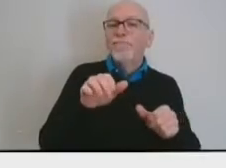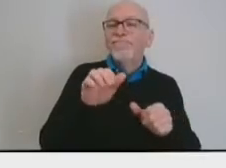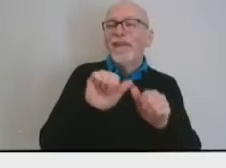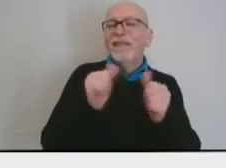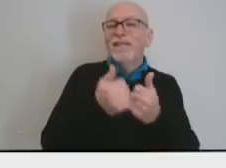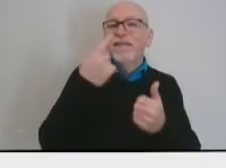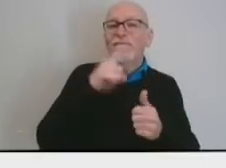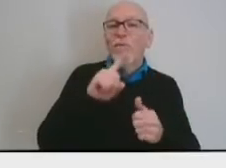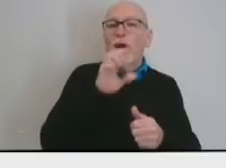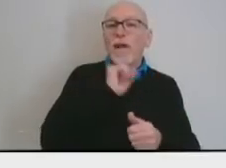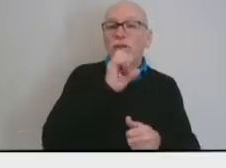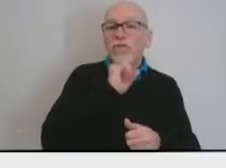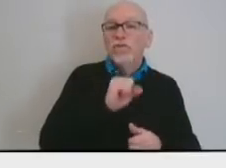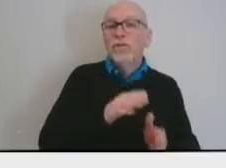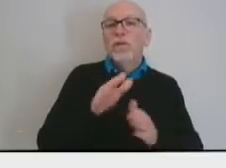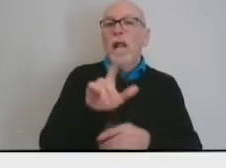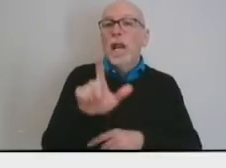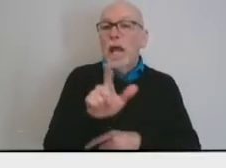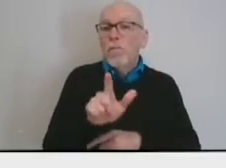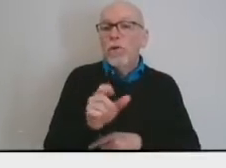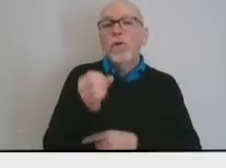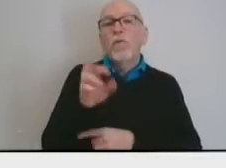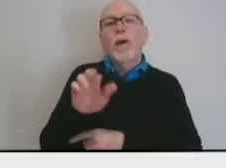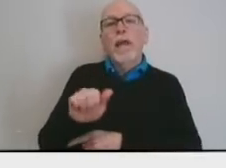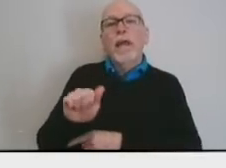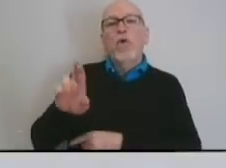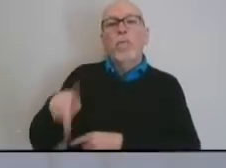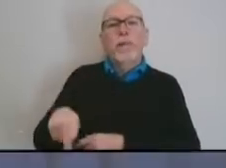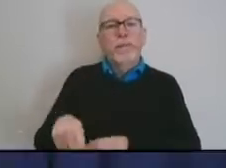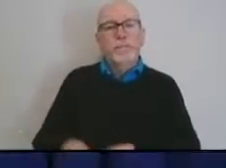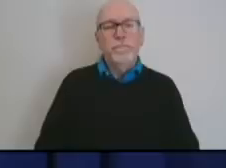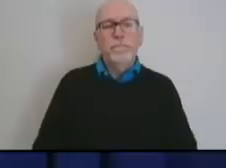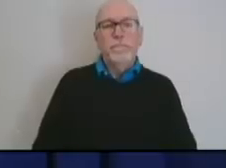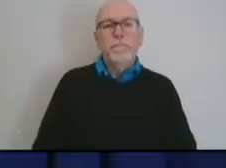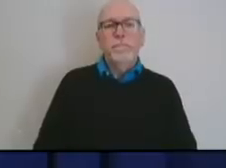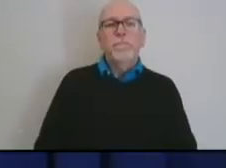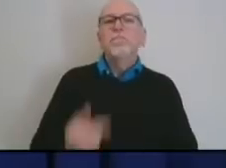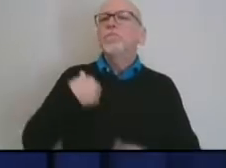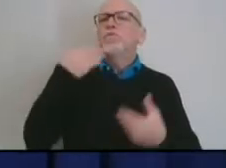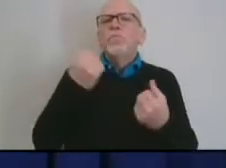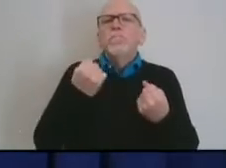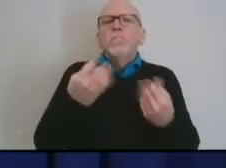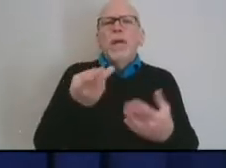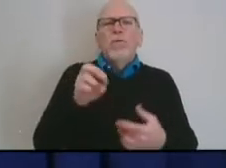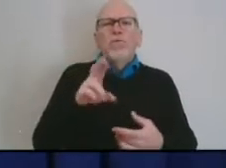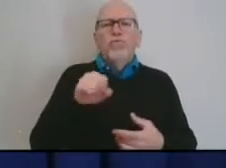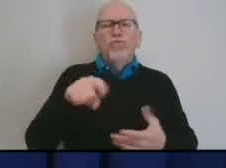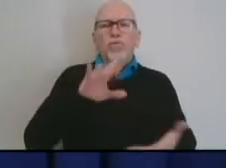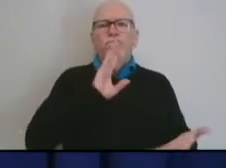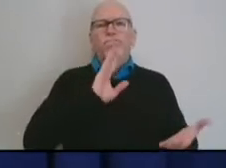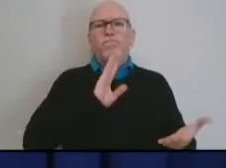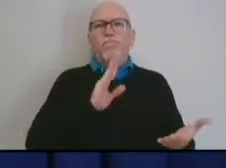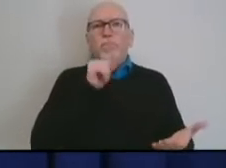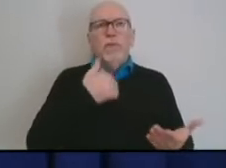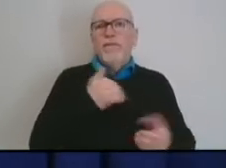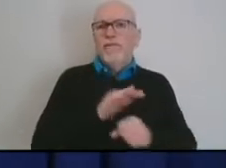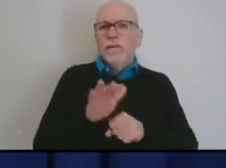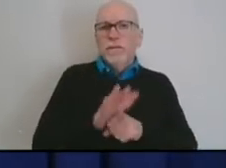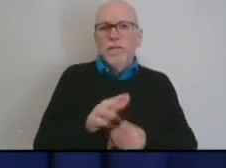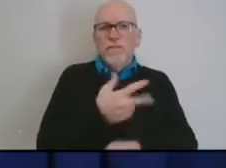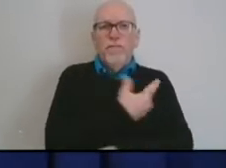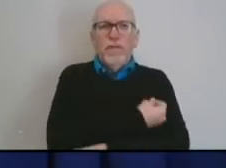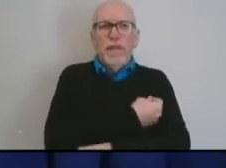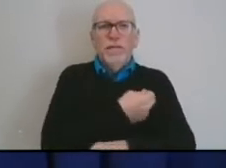aging, libraries, or the AARP. I know that many Hoosiers are frustrated that we do not have enough vaccine to